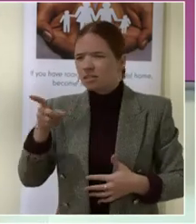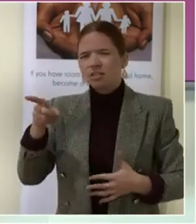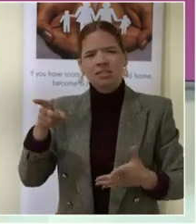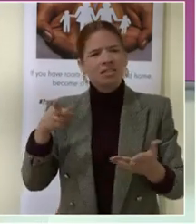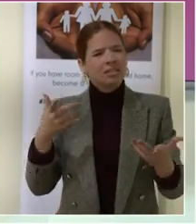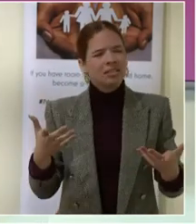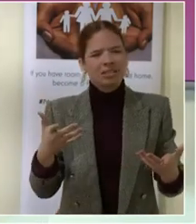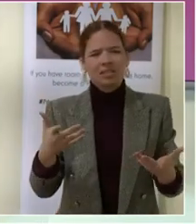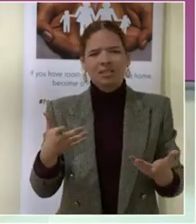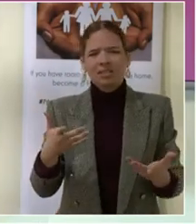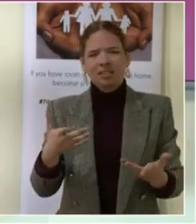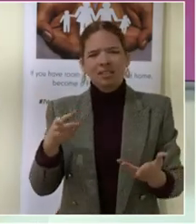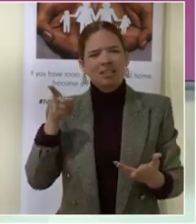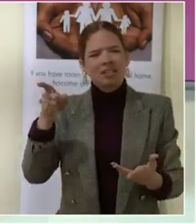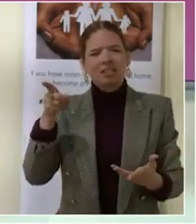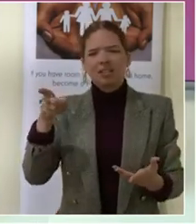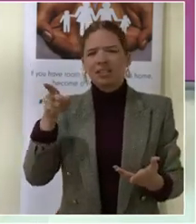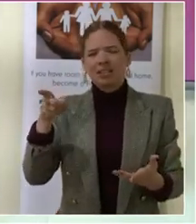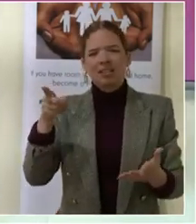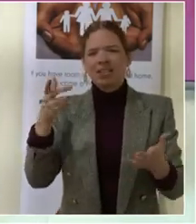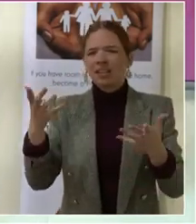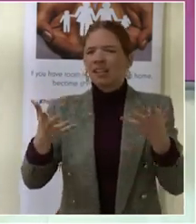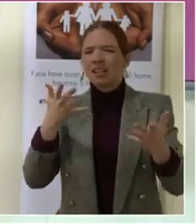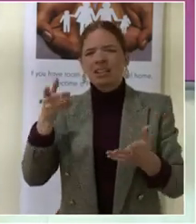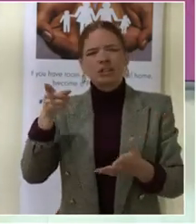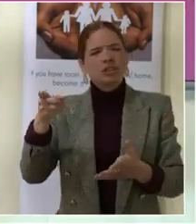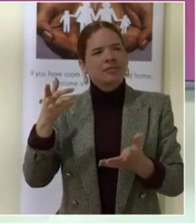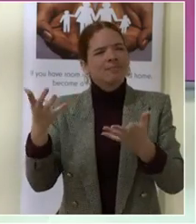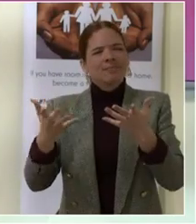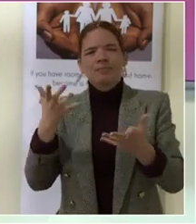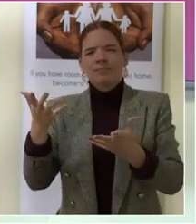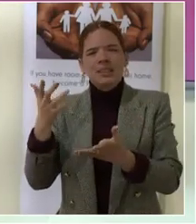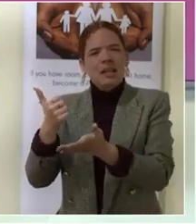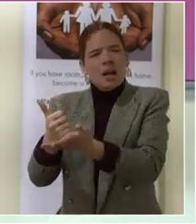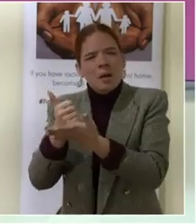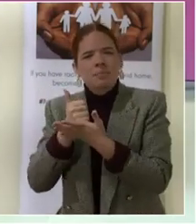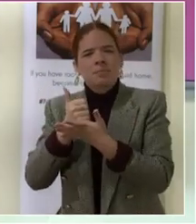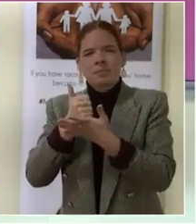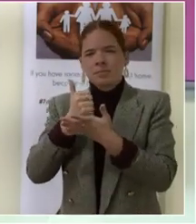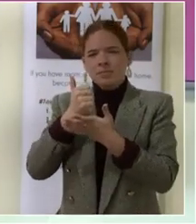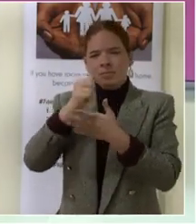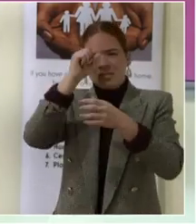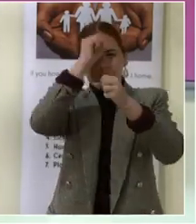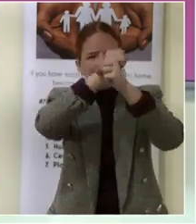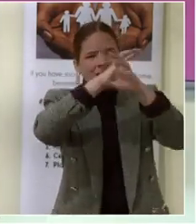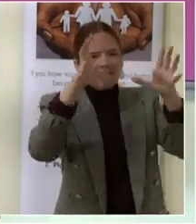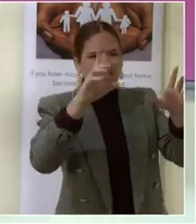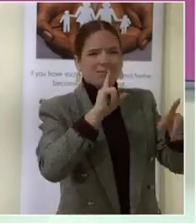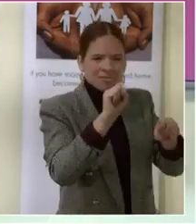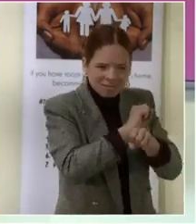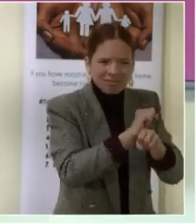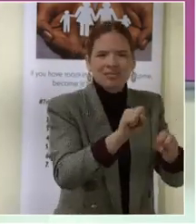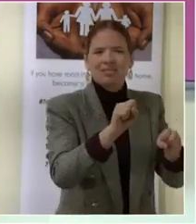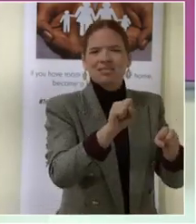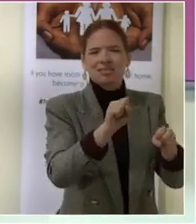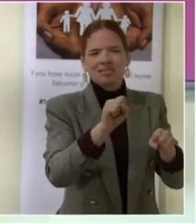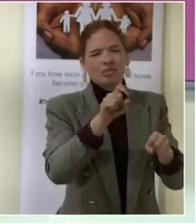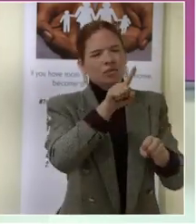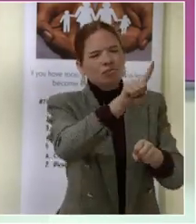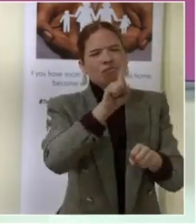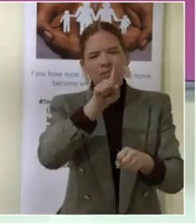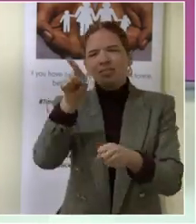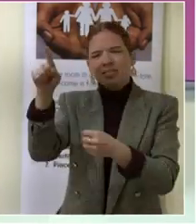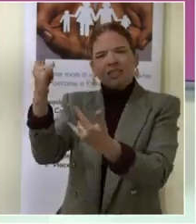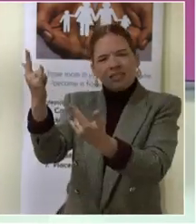help her see her vision through, and that the love that he had for her and for his community is